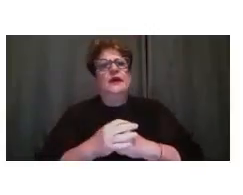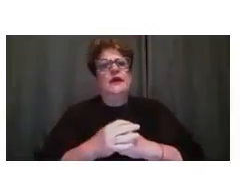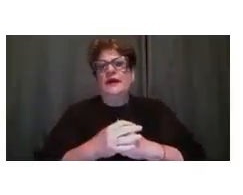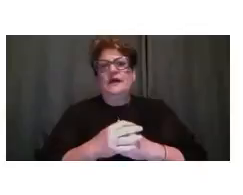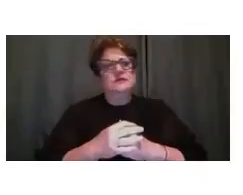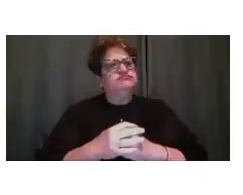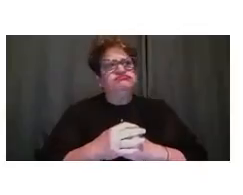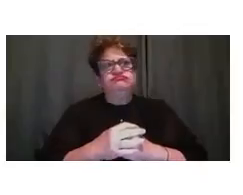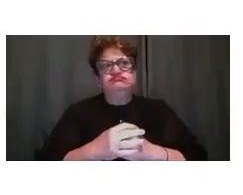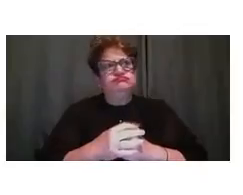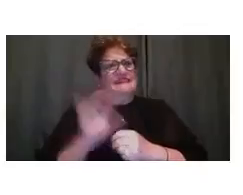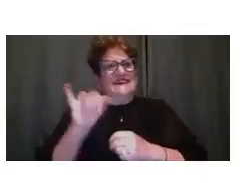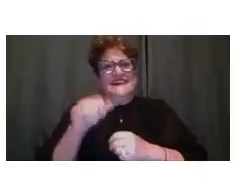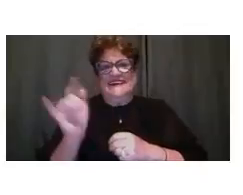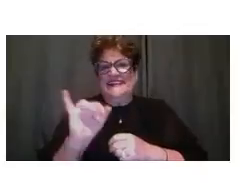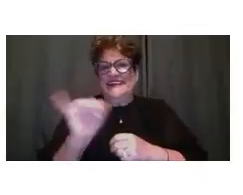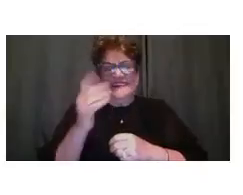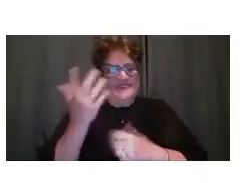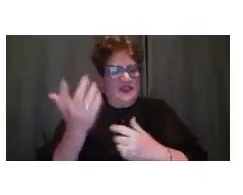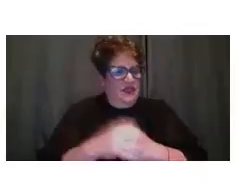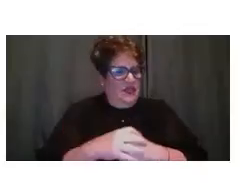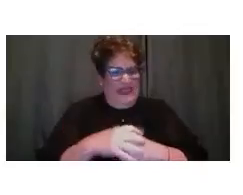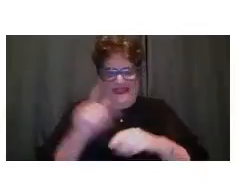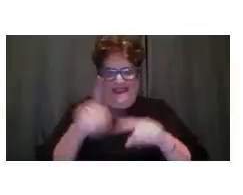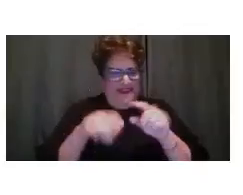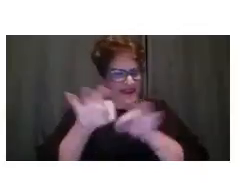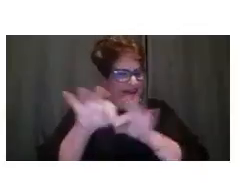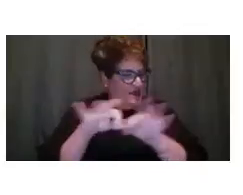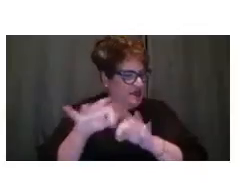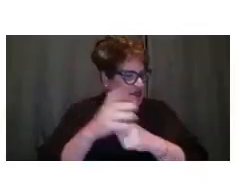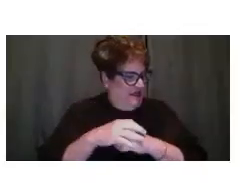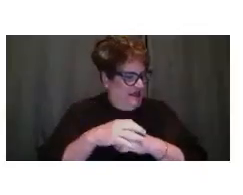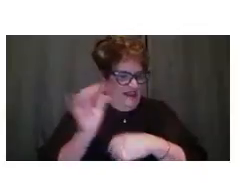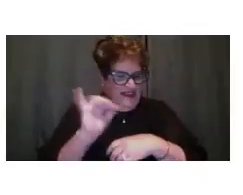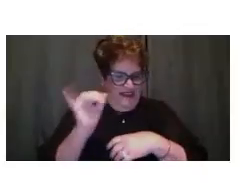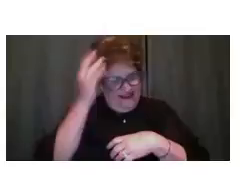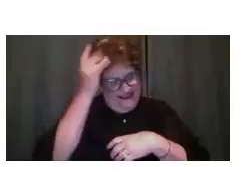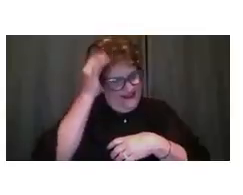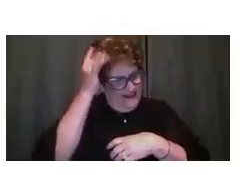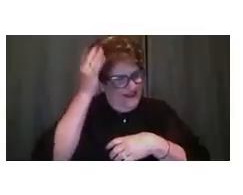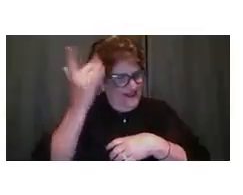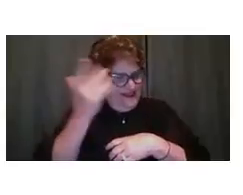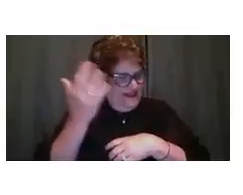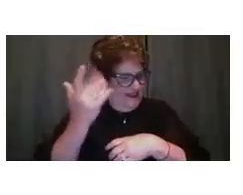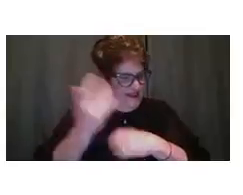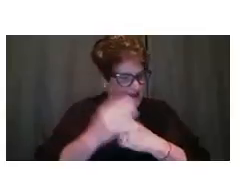really, it just kind of set me,